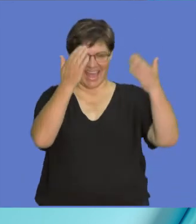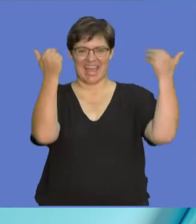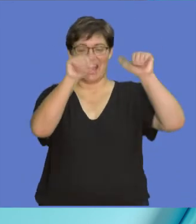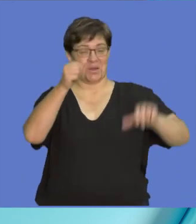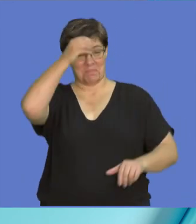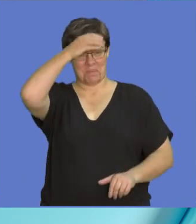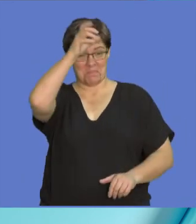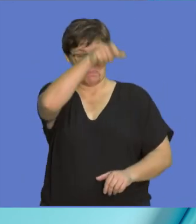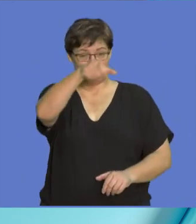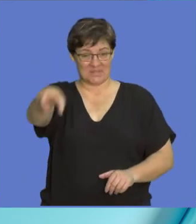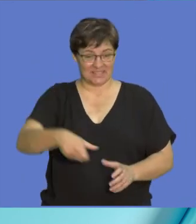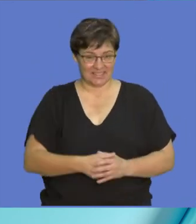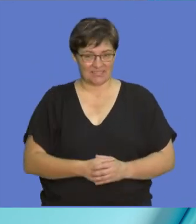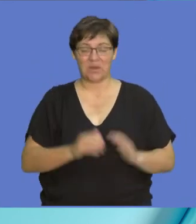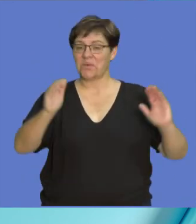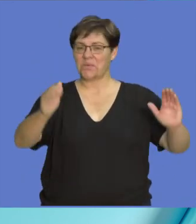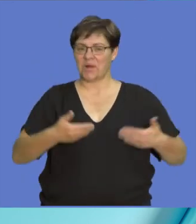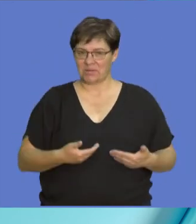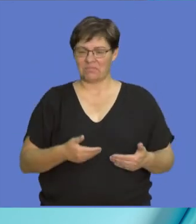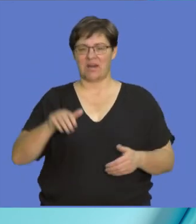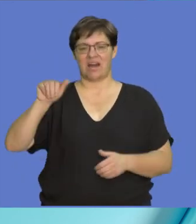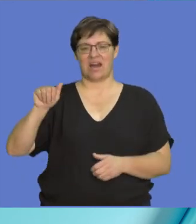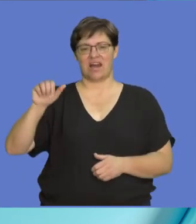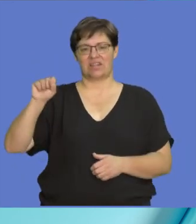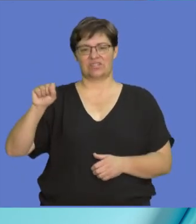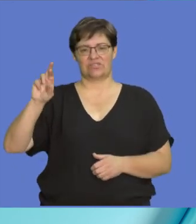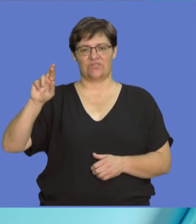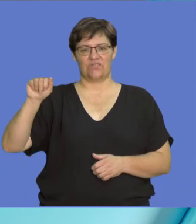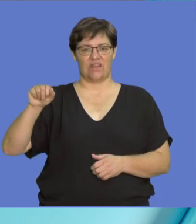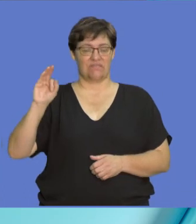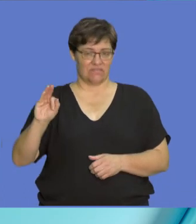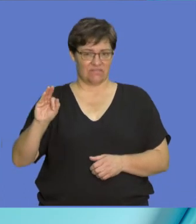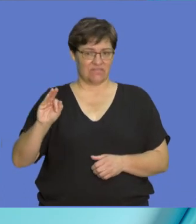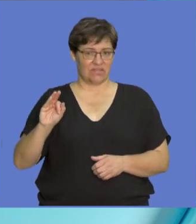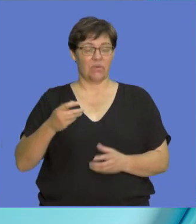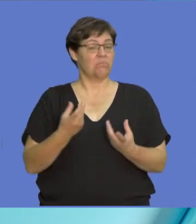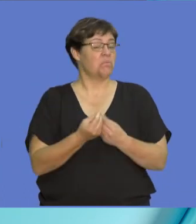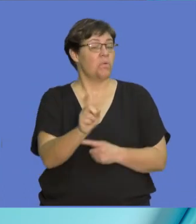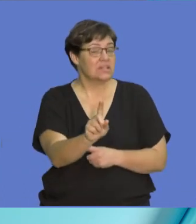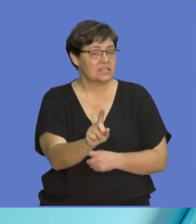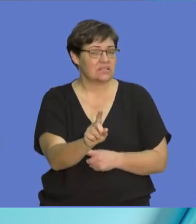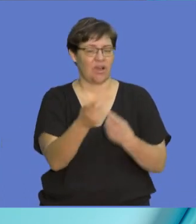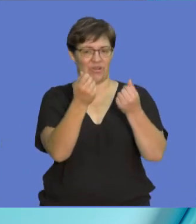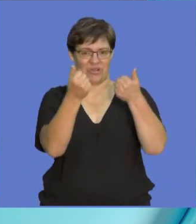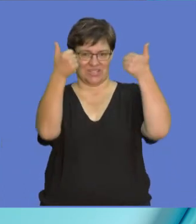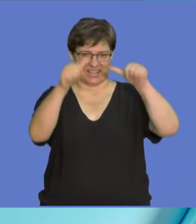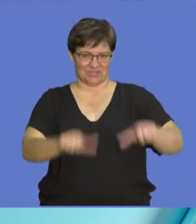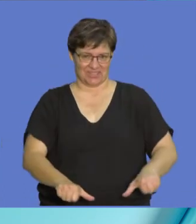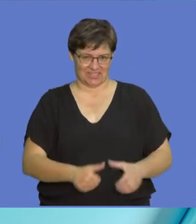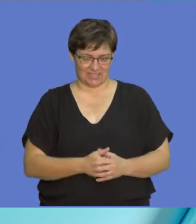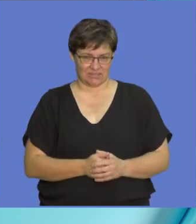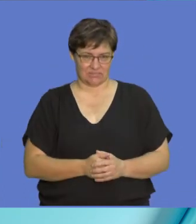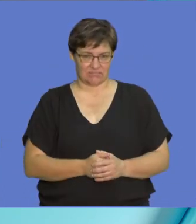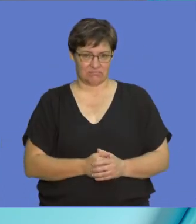accounting boffins, welcome to Ashraf Patel with Cost Accounting. Okay, remember you have to